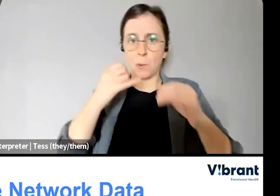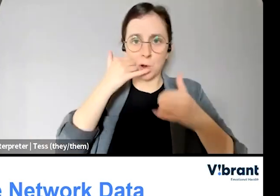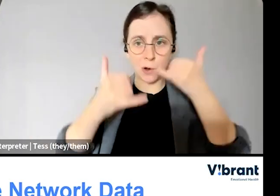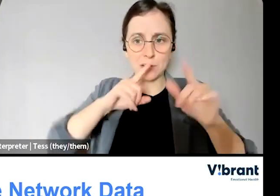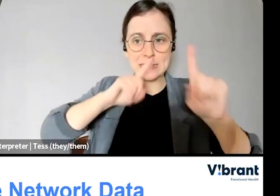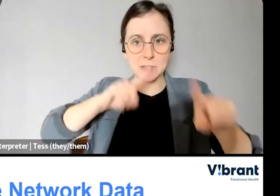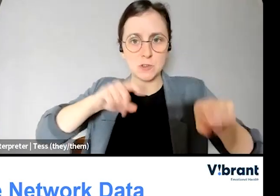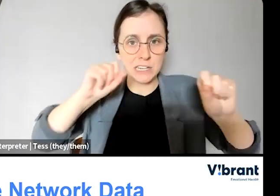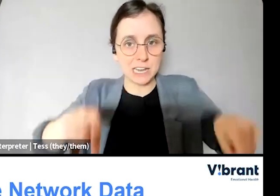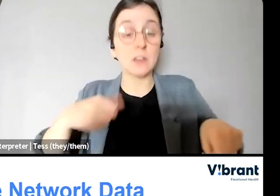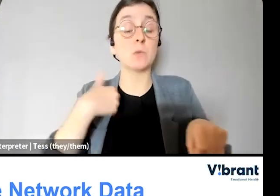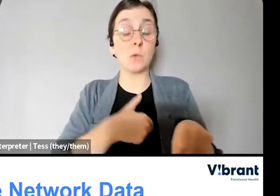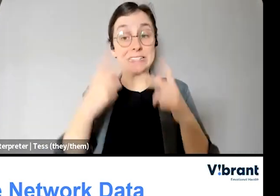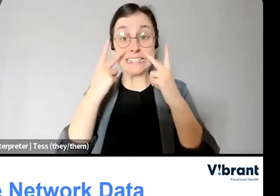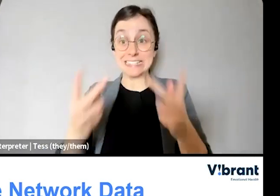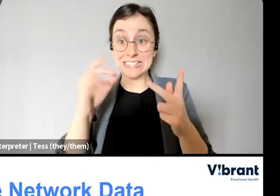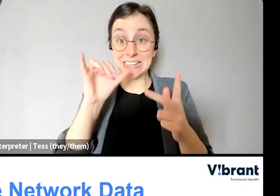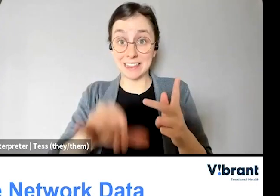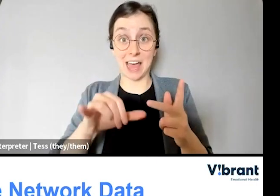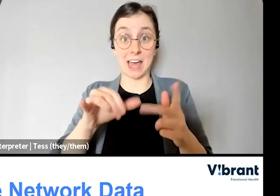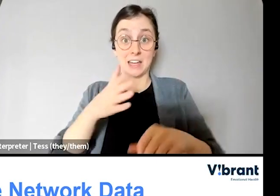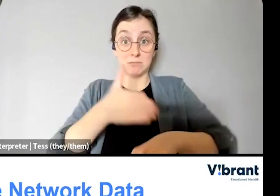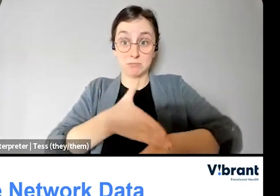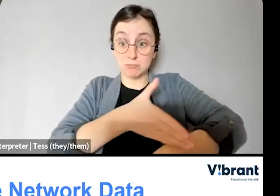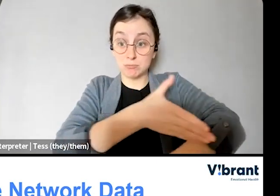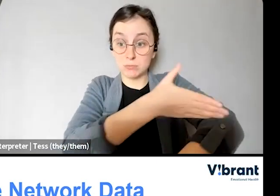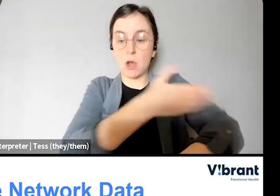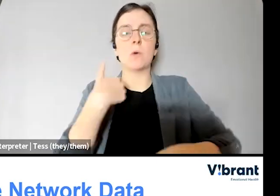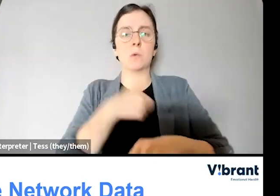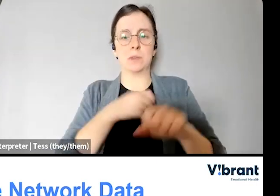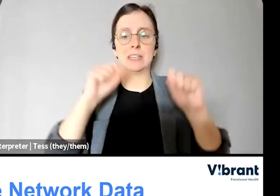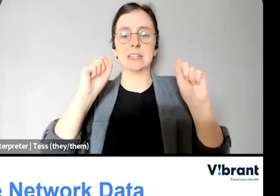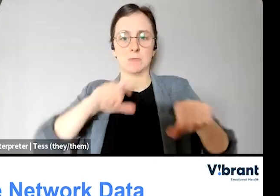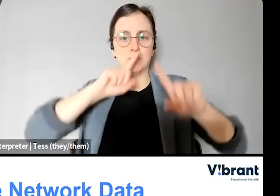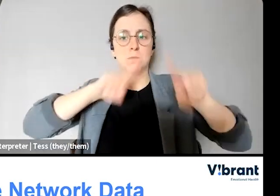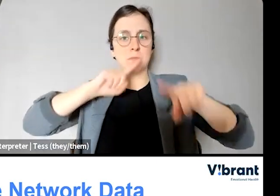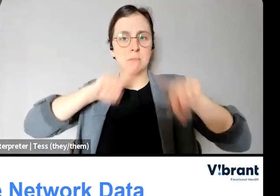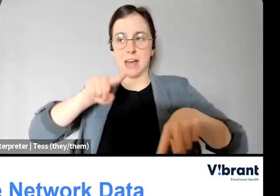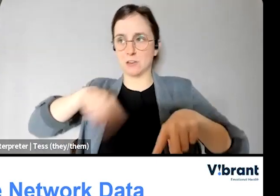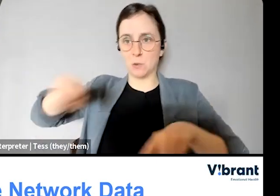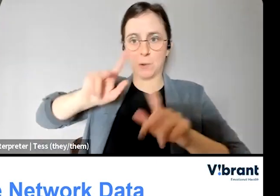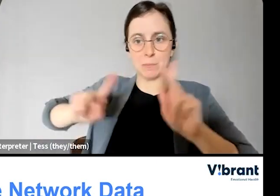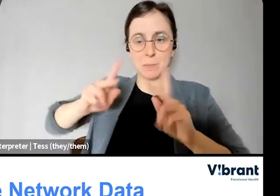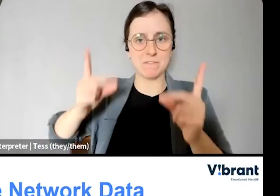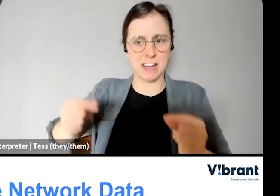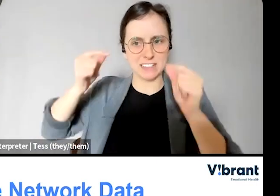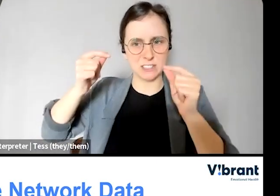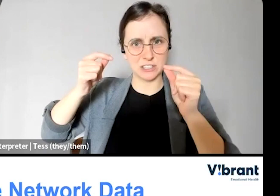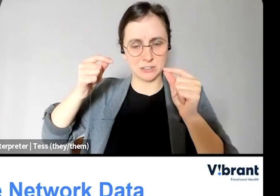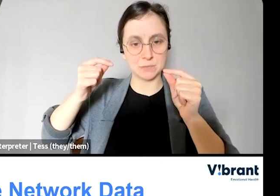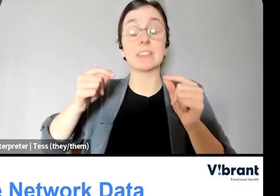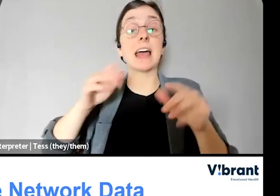are getting to these contacts faster. So the average speed to answer across